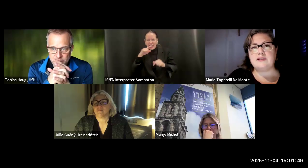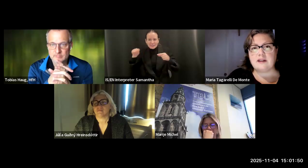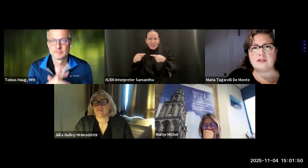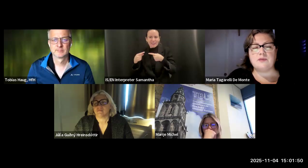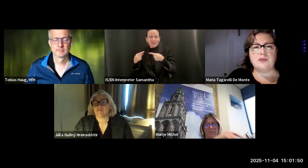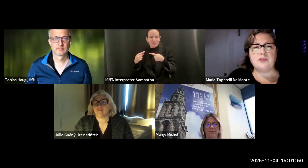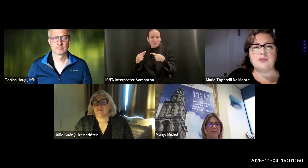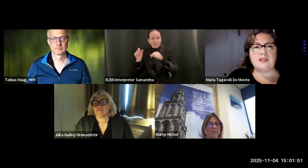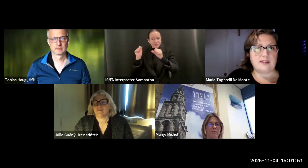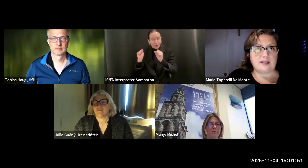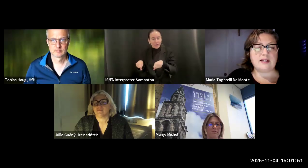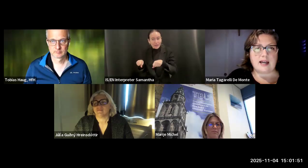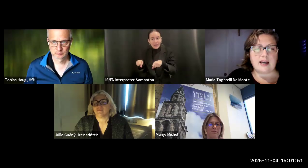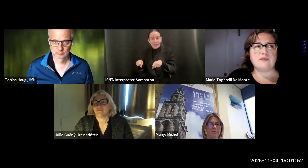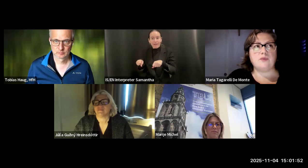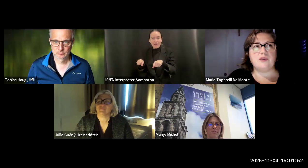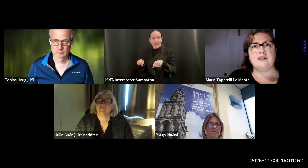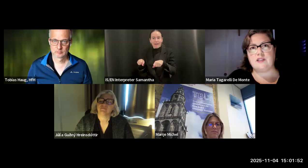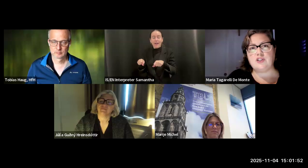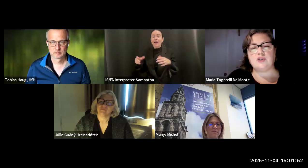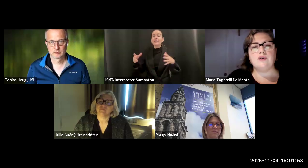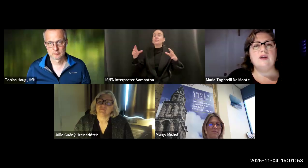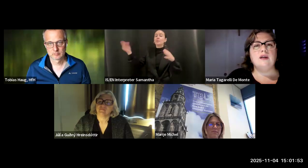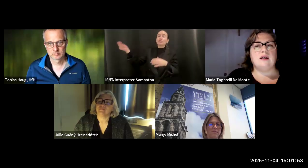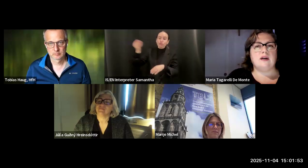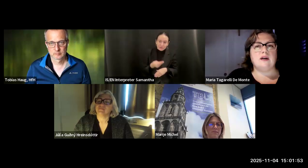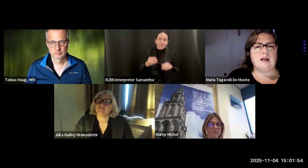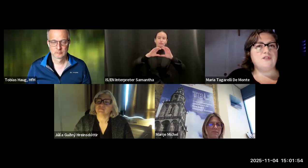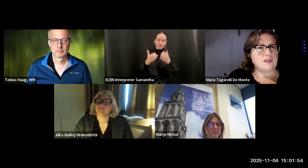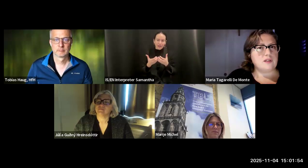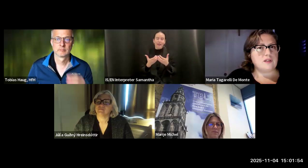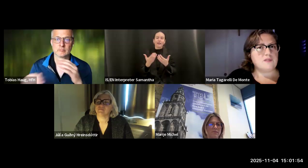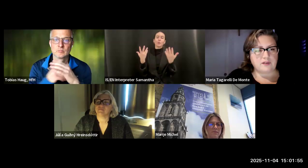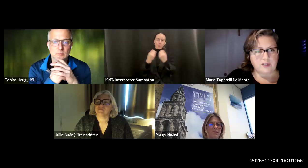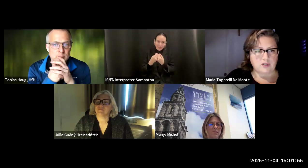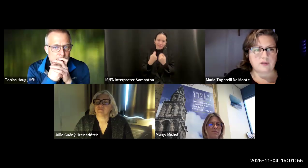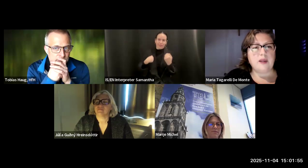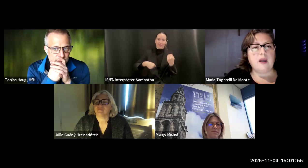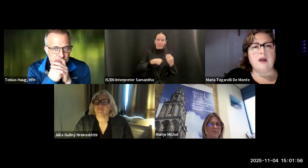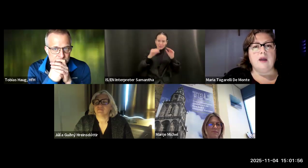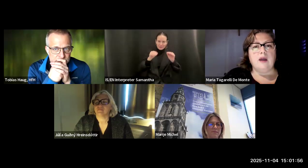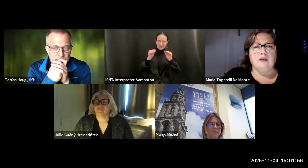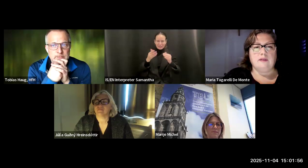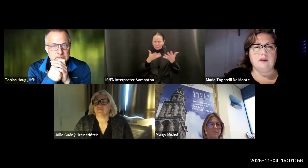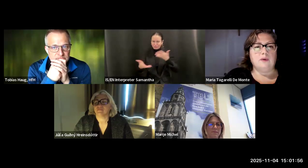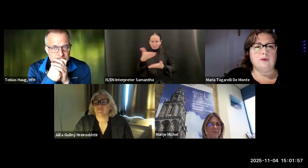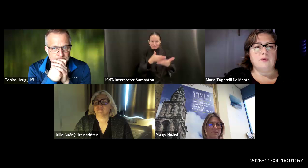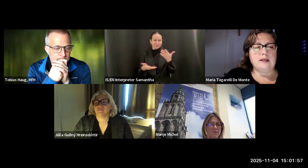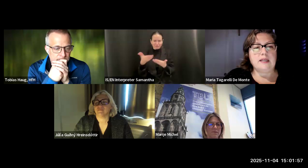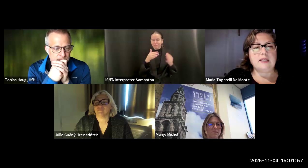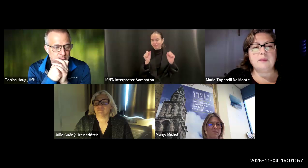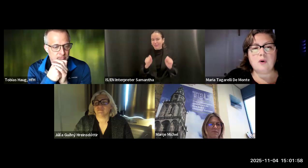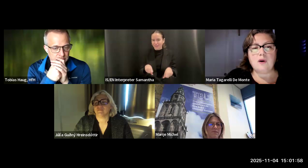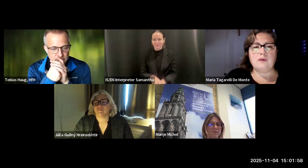can actually be discussed within the class with the teacher and for specific features.